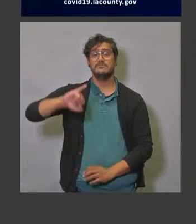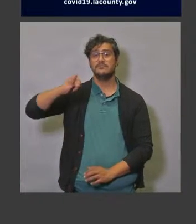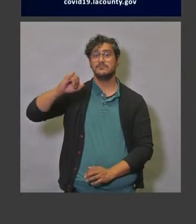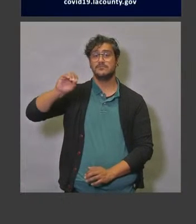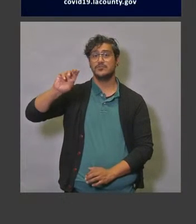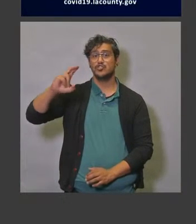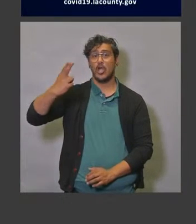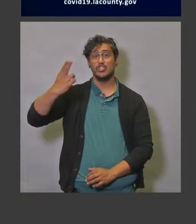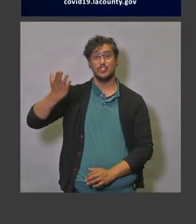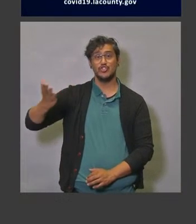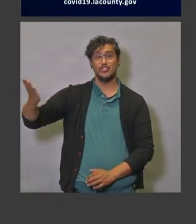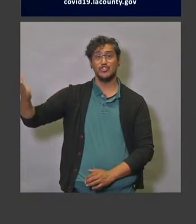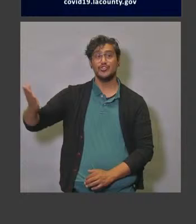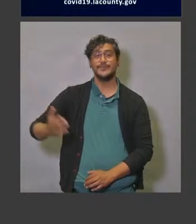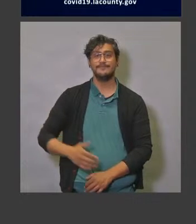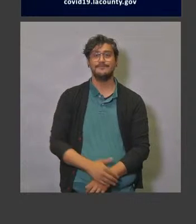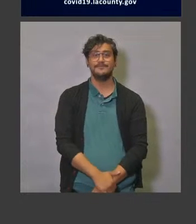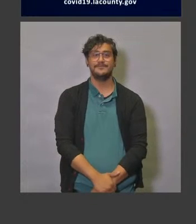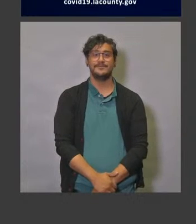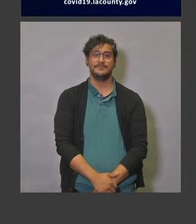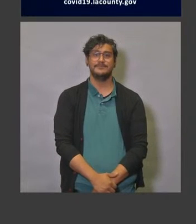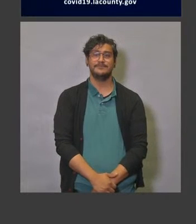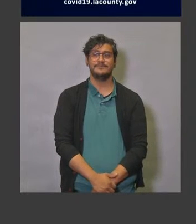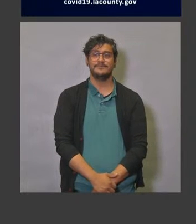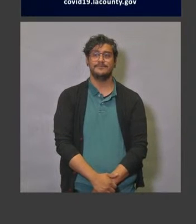Haskell. Josh, your line is unmuted. Please go ahead.